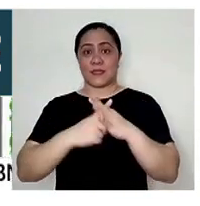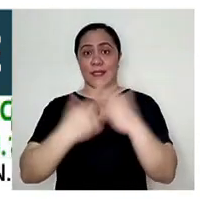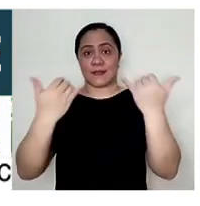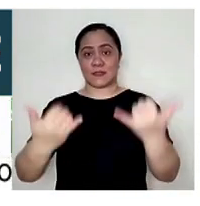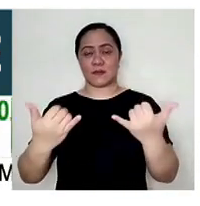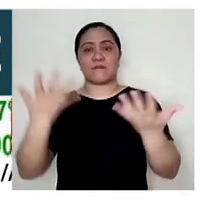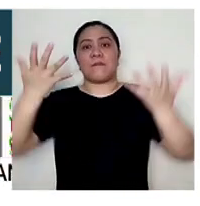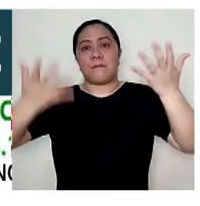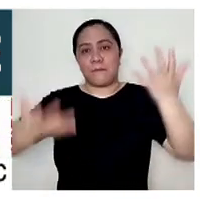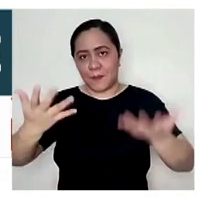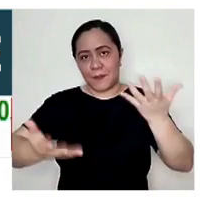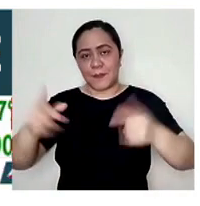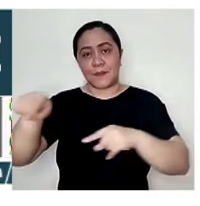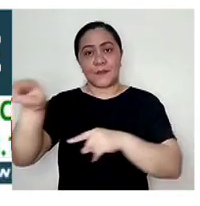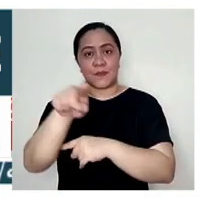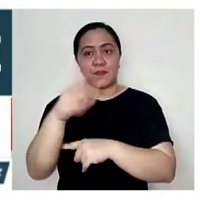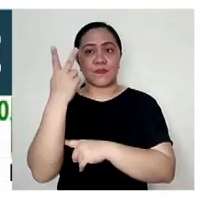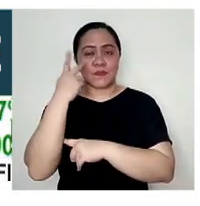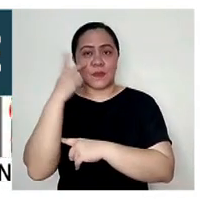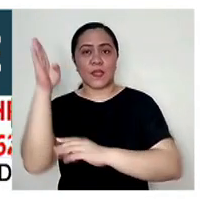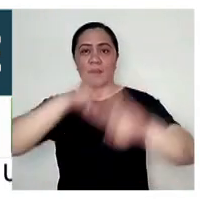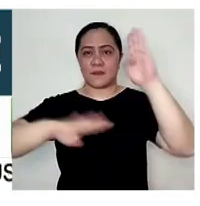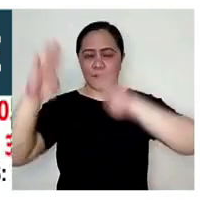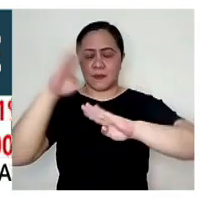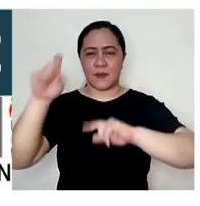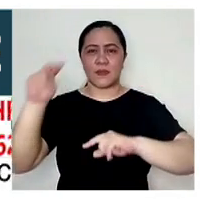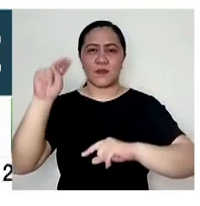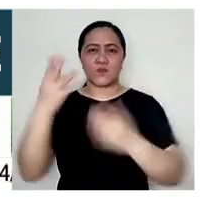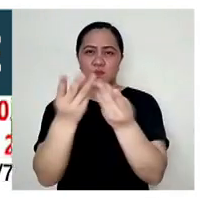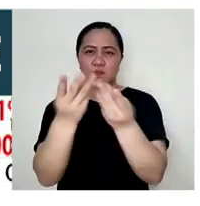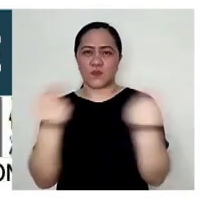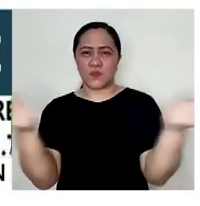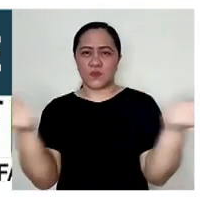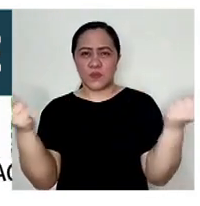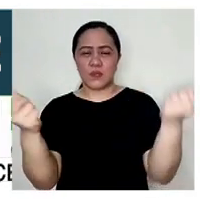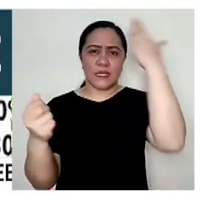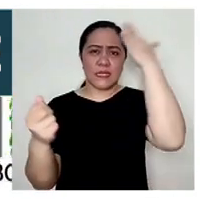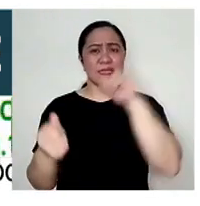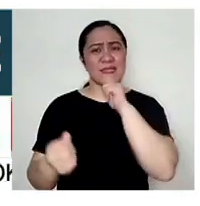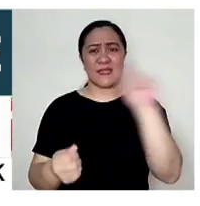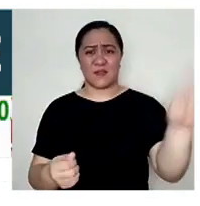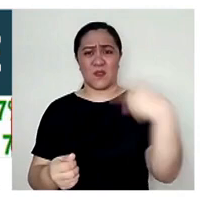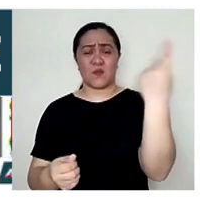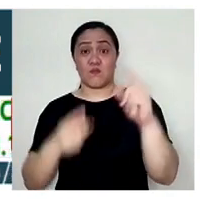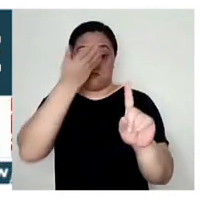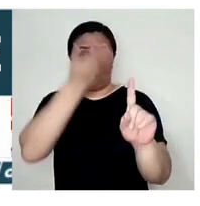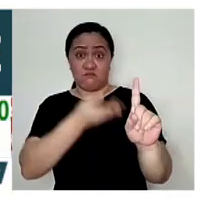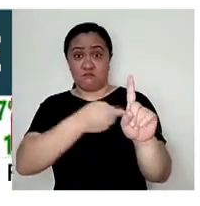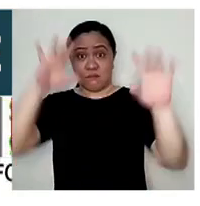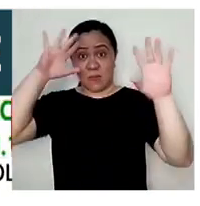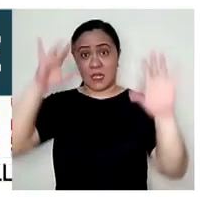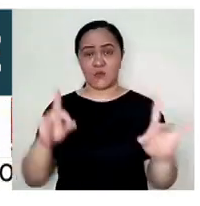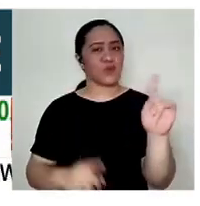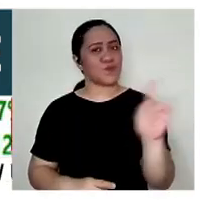is a problem that will need a solution, that it does not have to be just one person making this decision. I know the